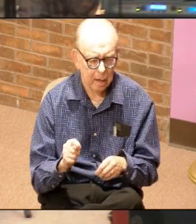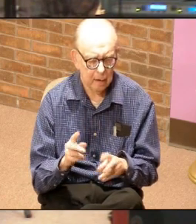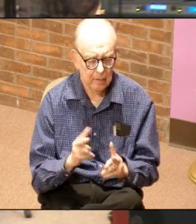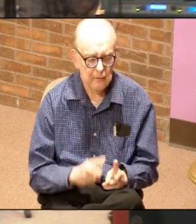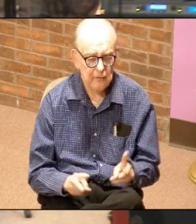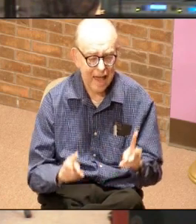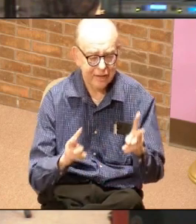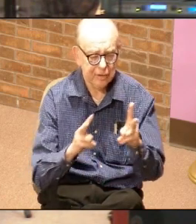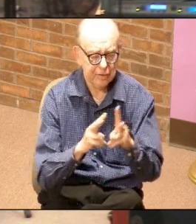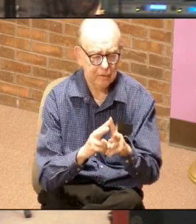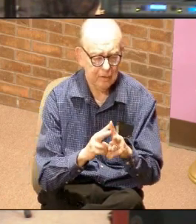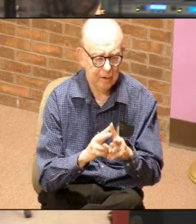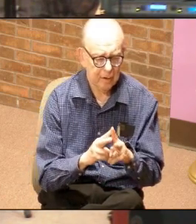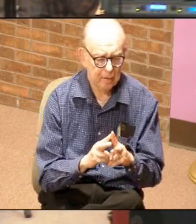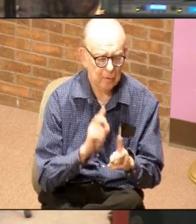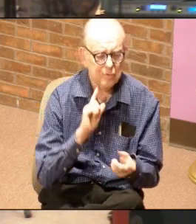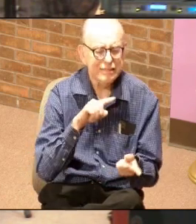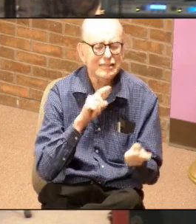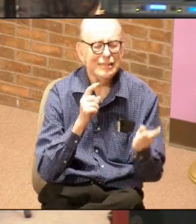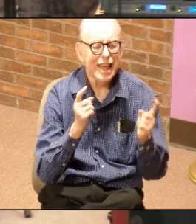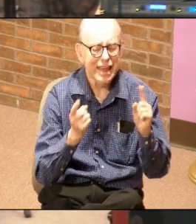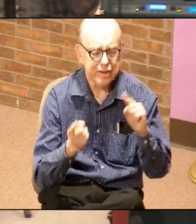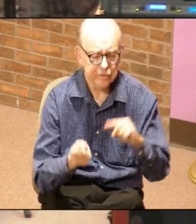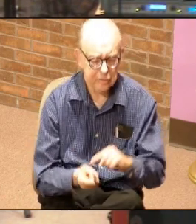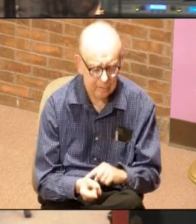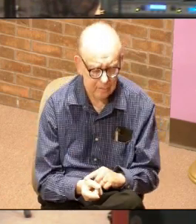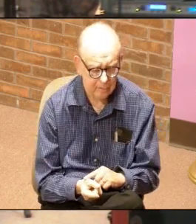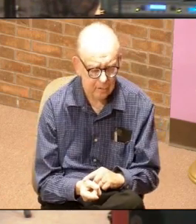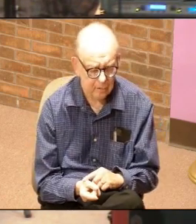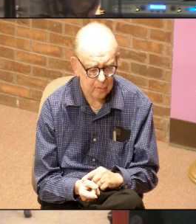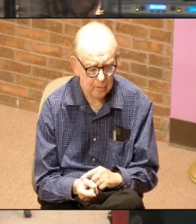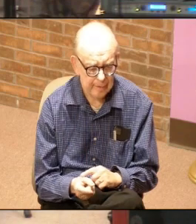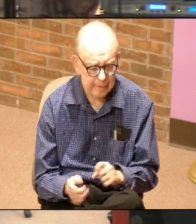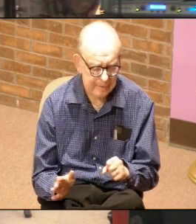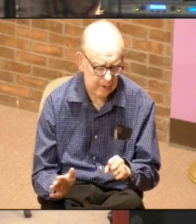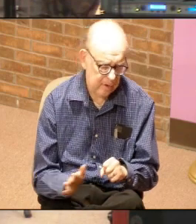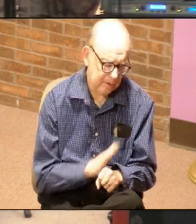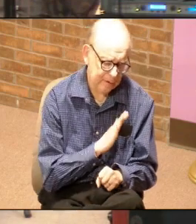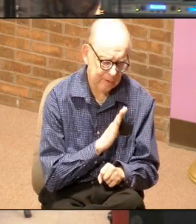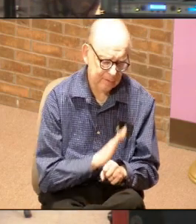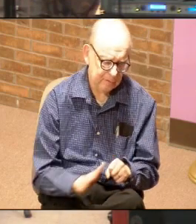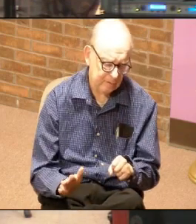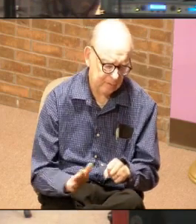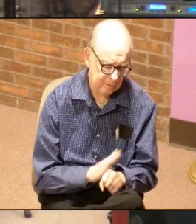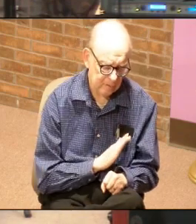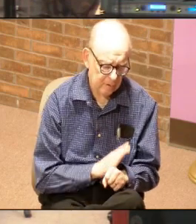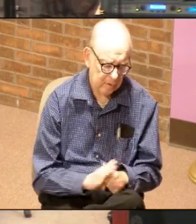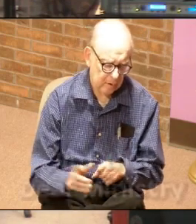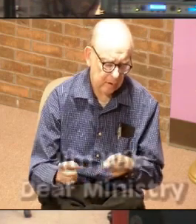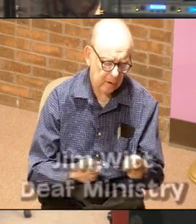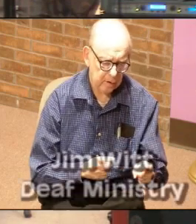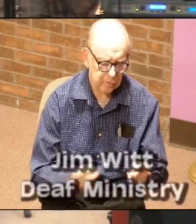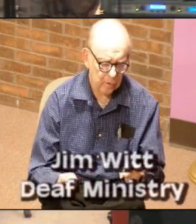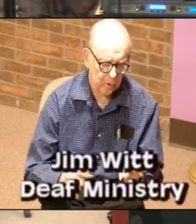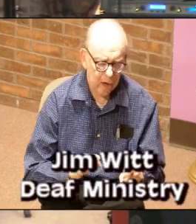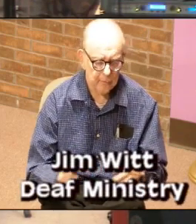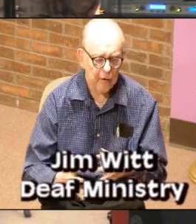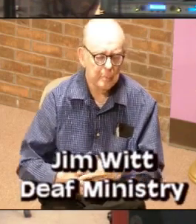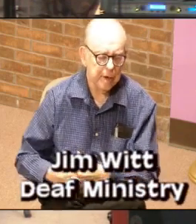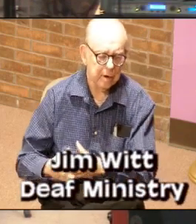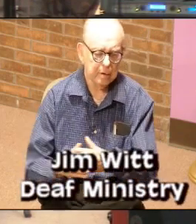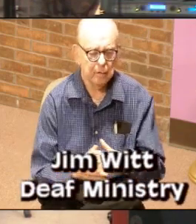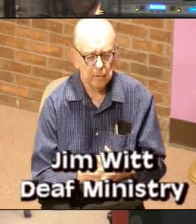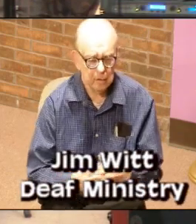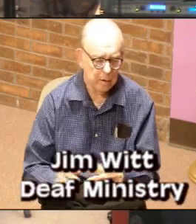Values that were going to change the whole dynamics of America